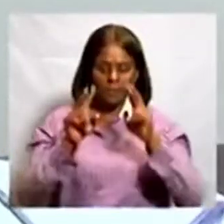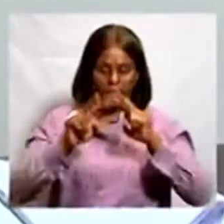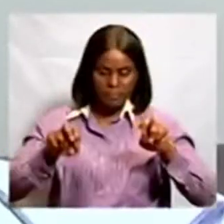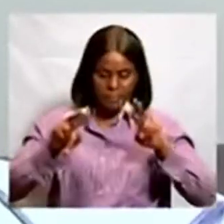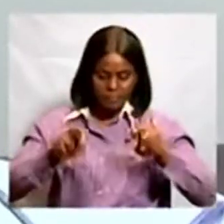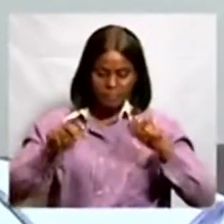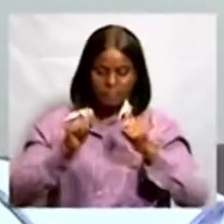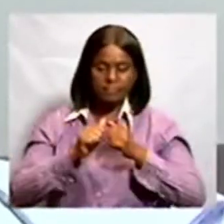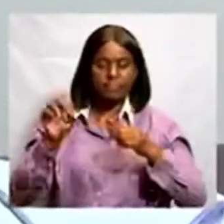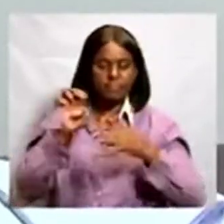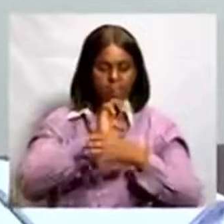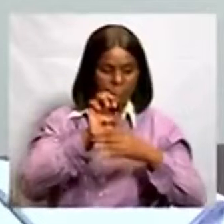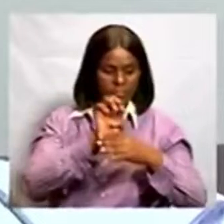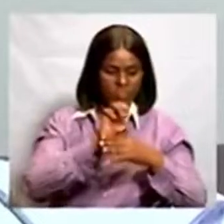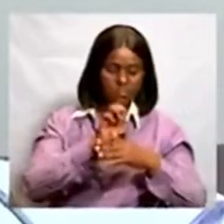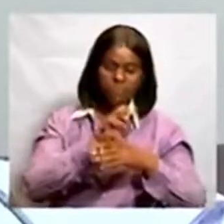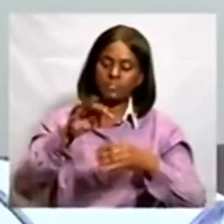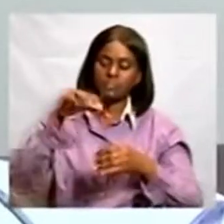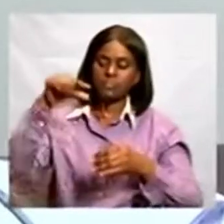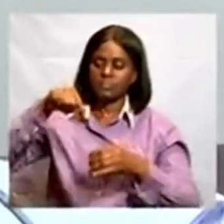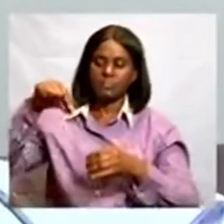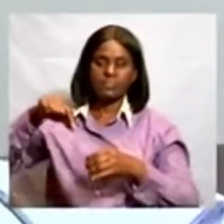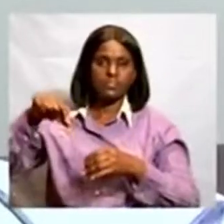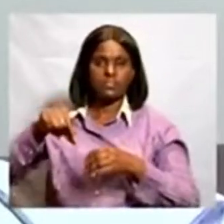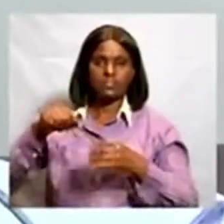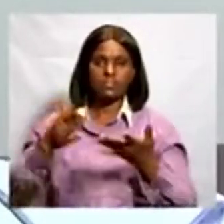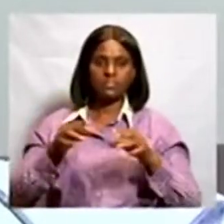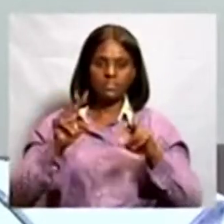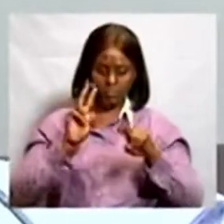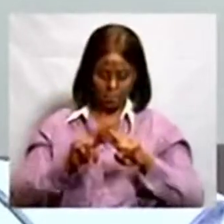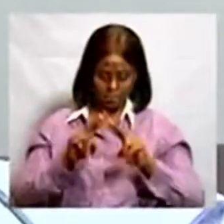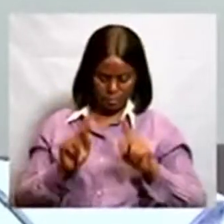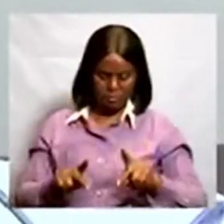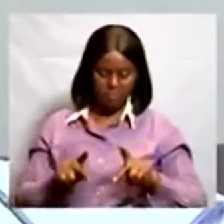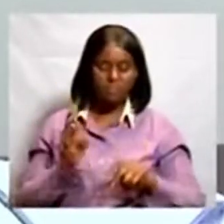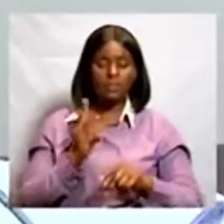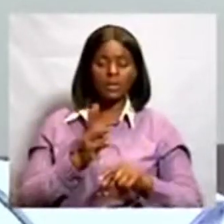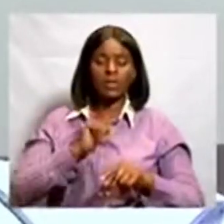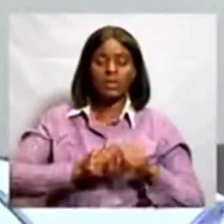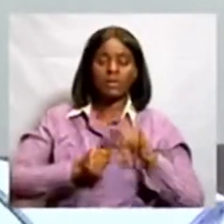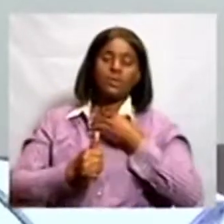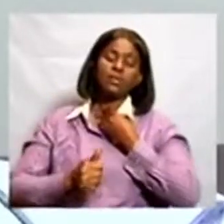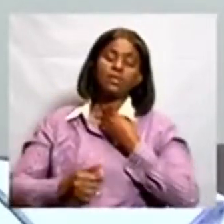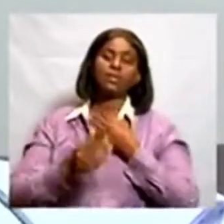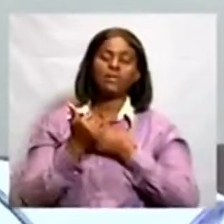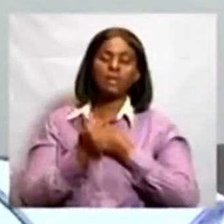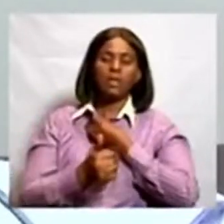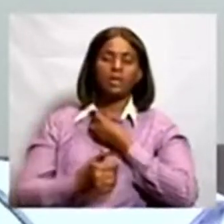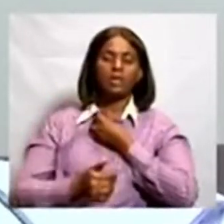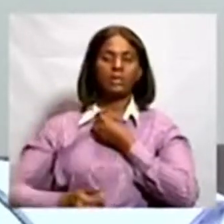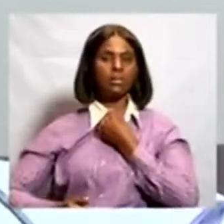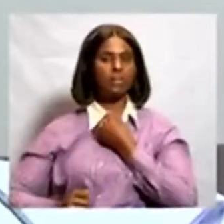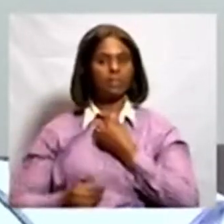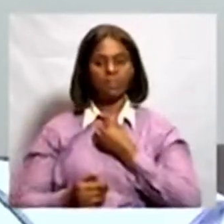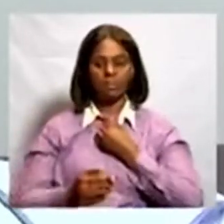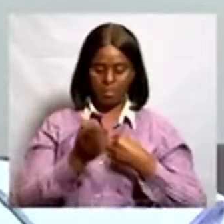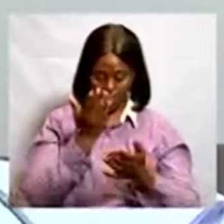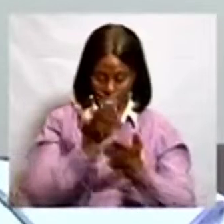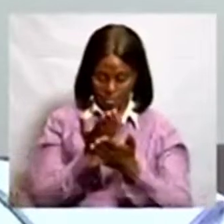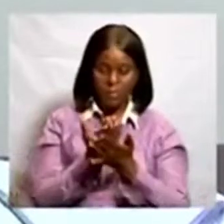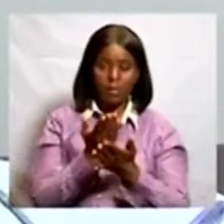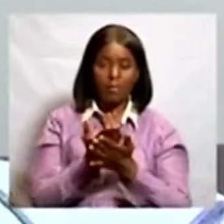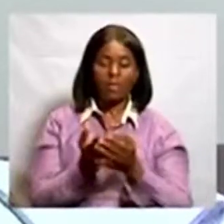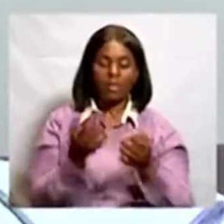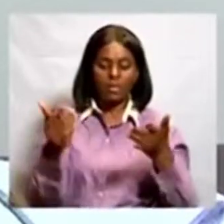verification and evaluation of qualifications. Chair, we are proposing this as a new, this is a